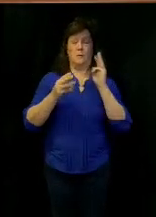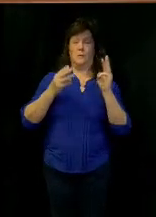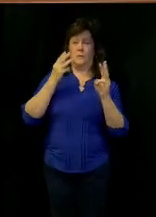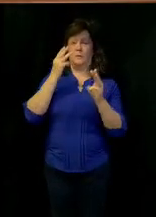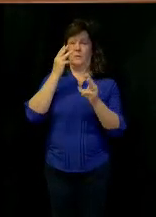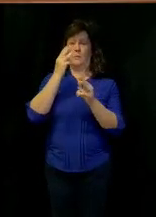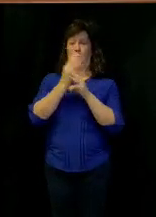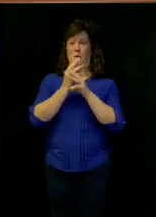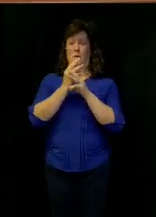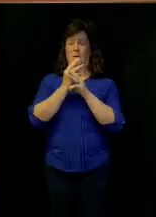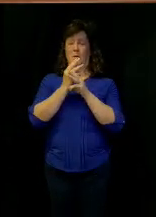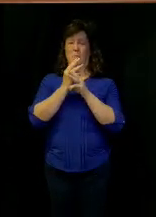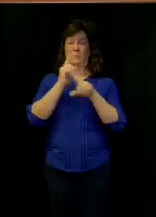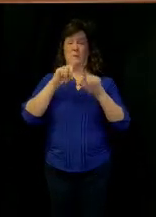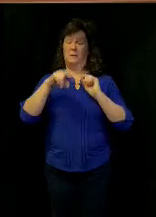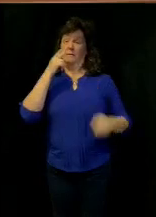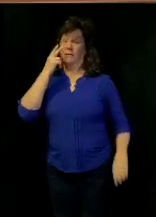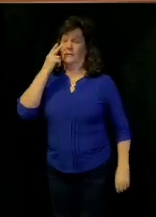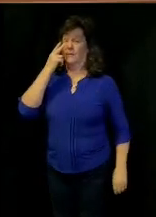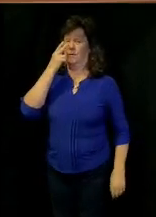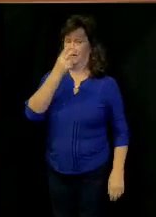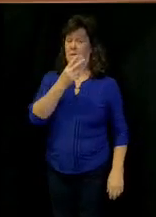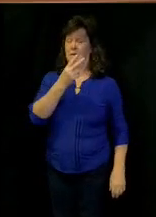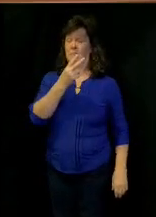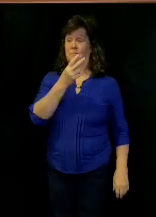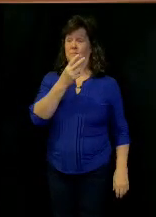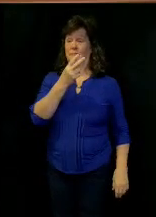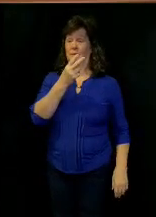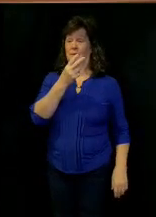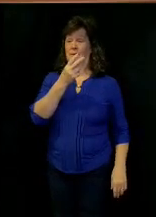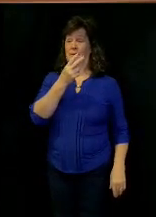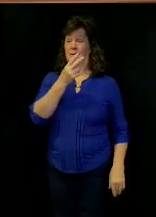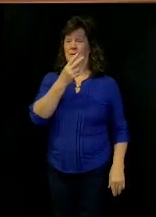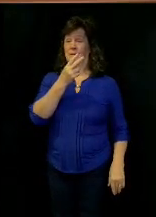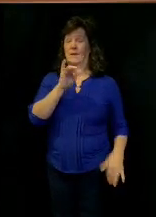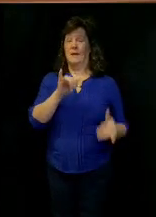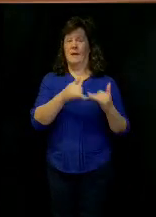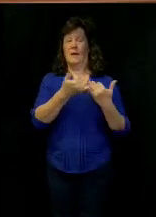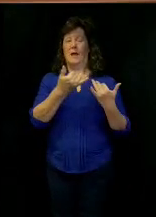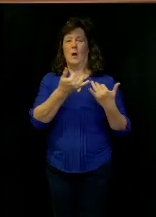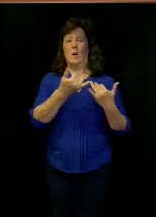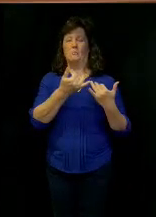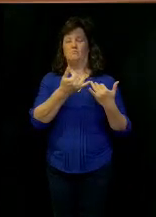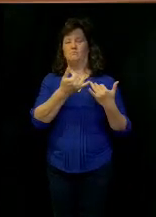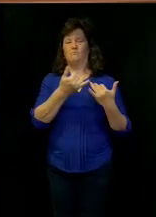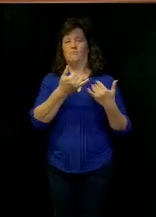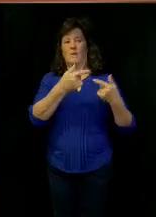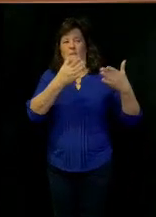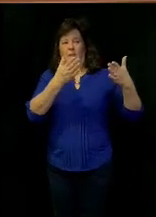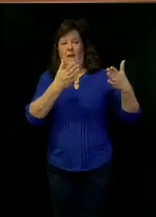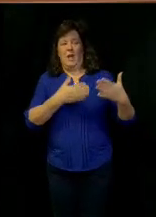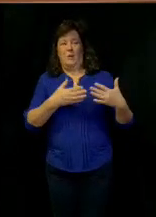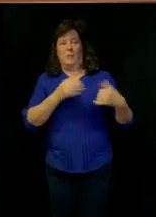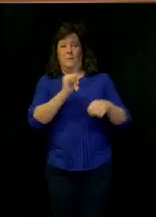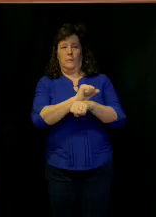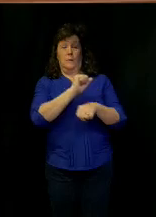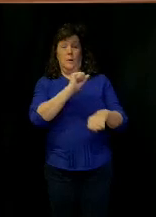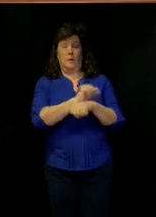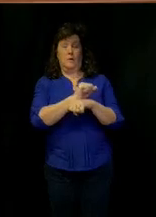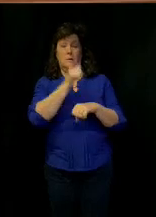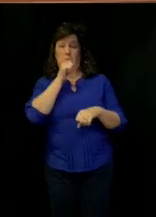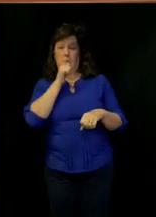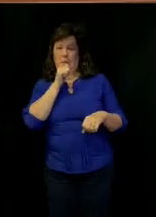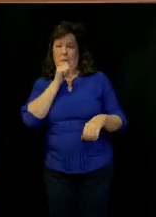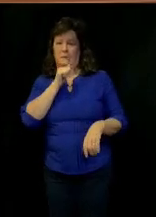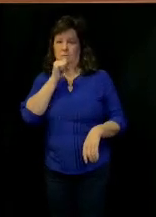The Invisible War, and we've been talking about the tactics of the enemy, right? How we don't fight against flesh and blood, and we looked at